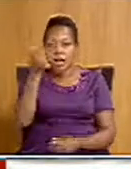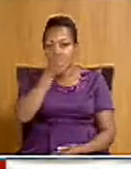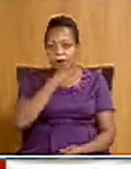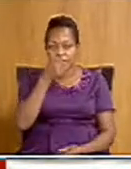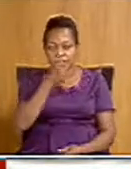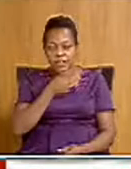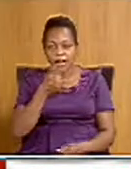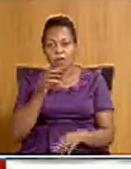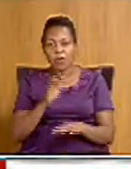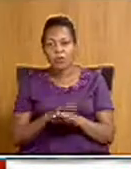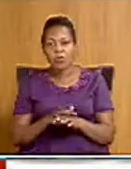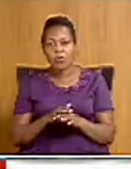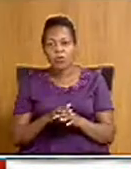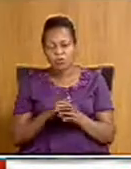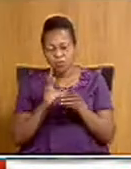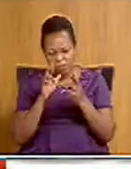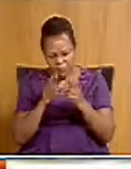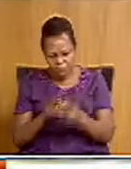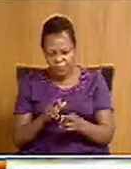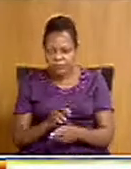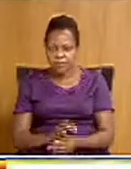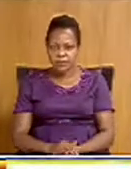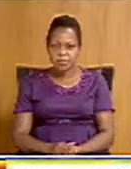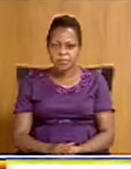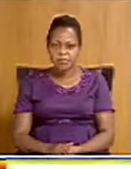the basis of mutual respect.